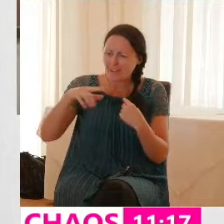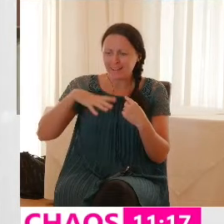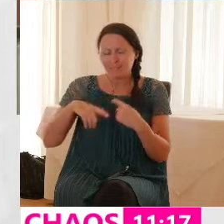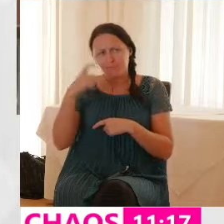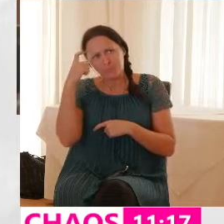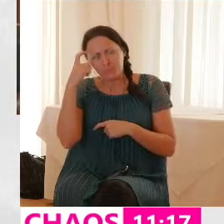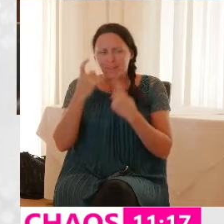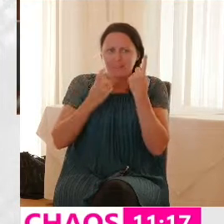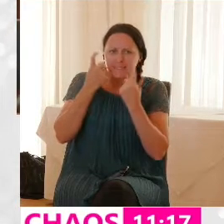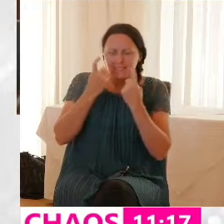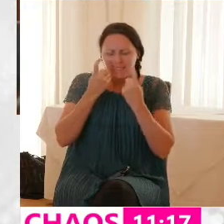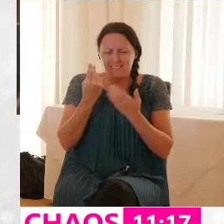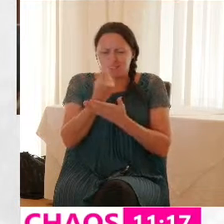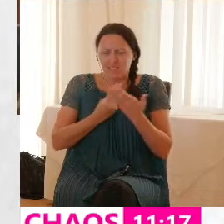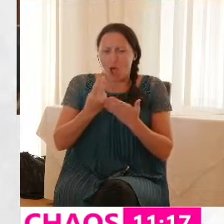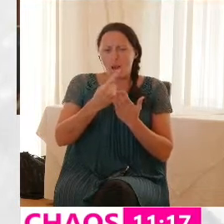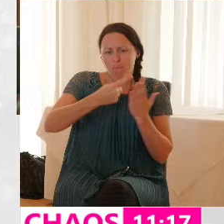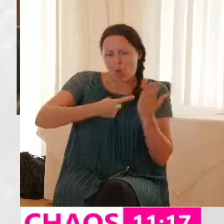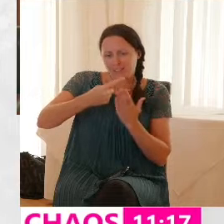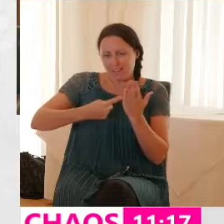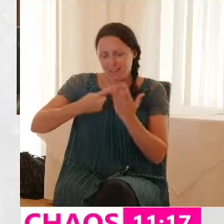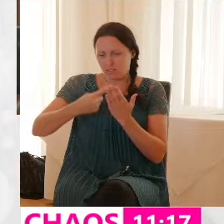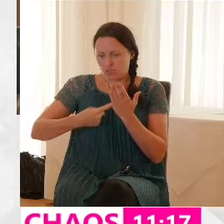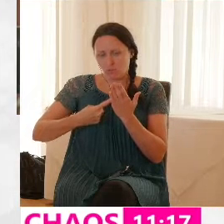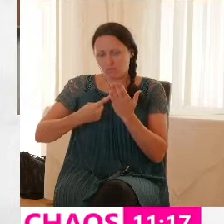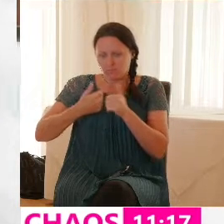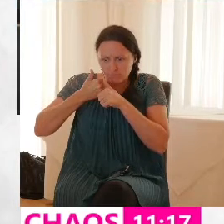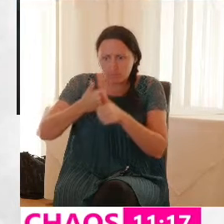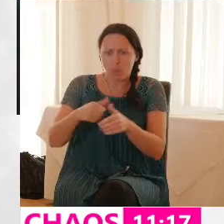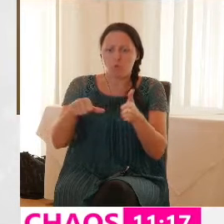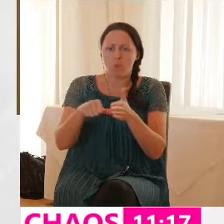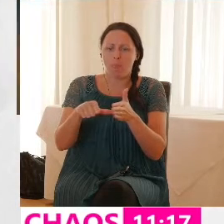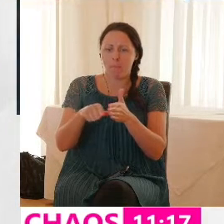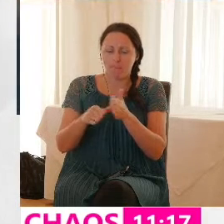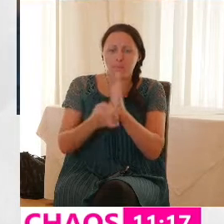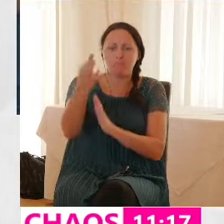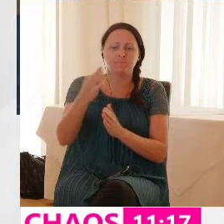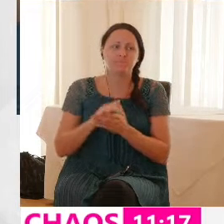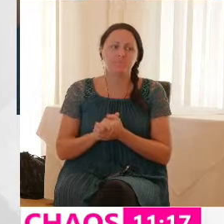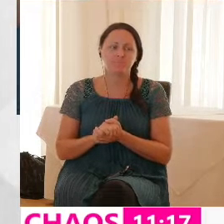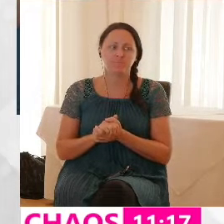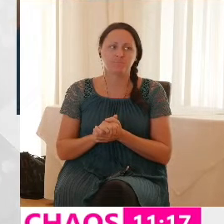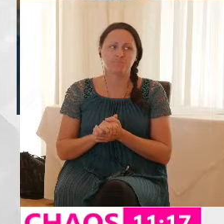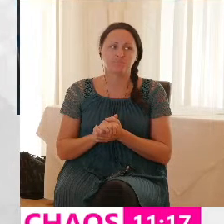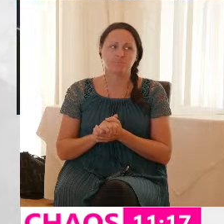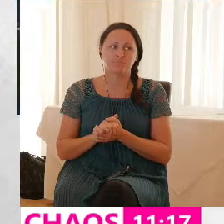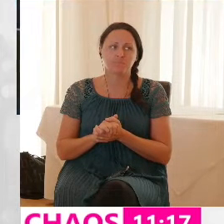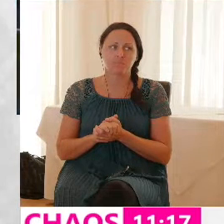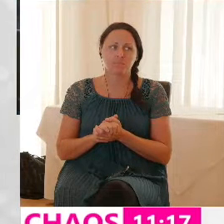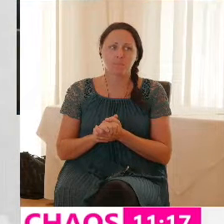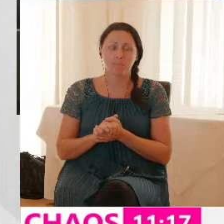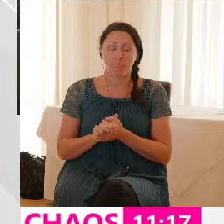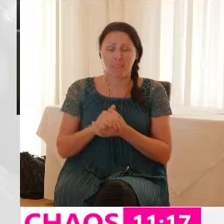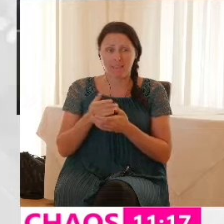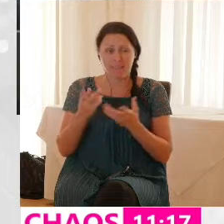design, policies accordingly. But if you take a proper look, you would